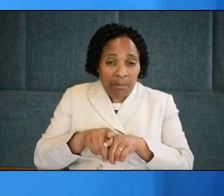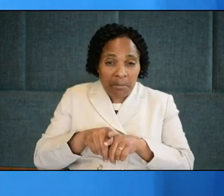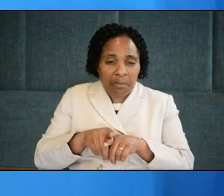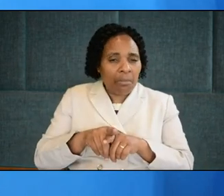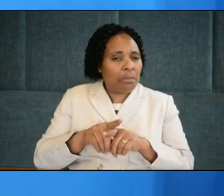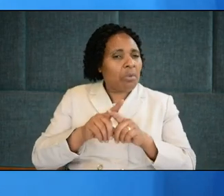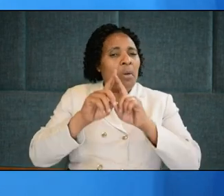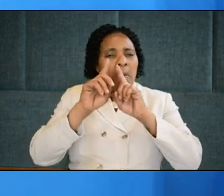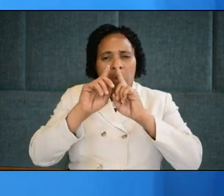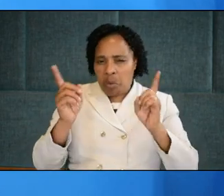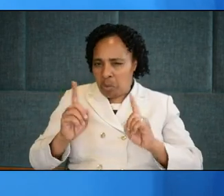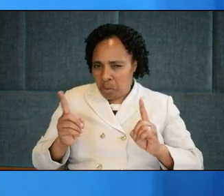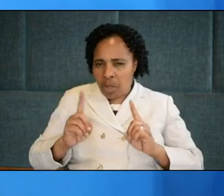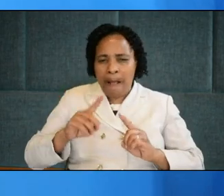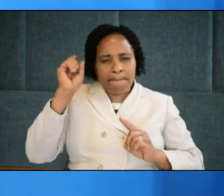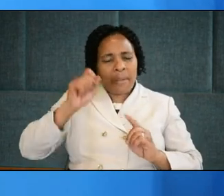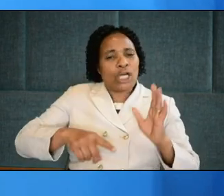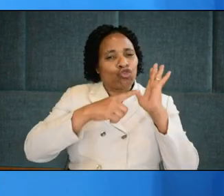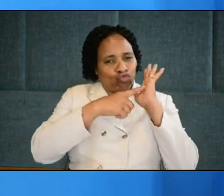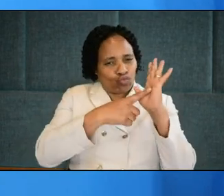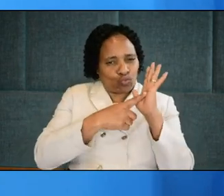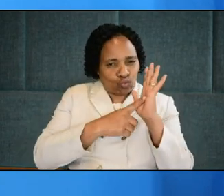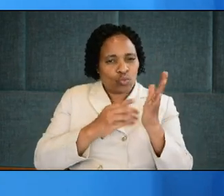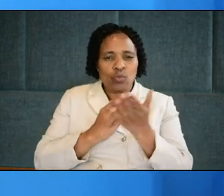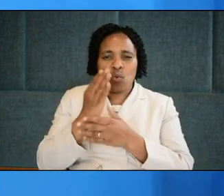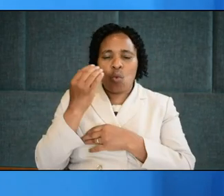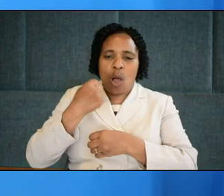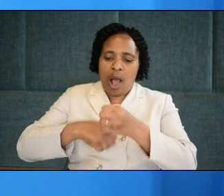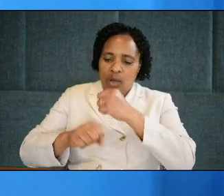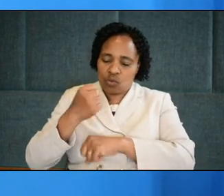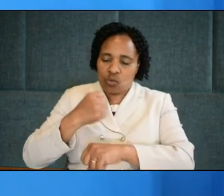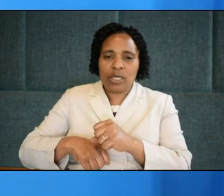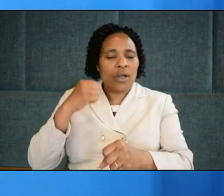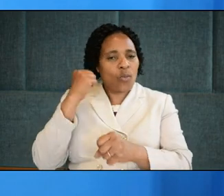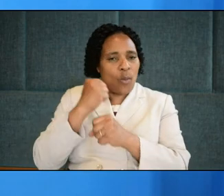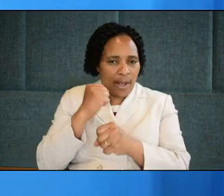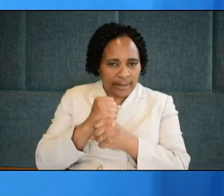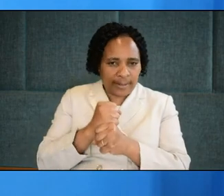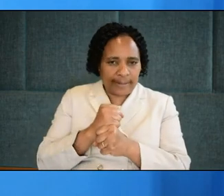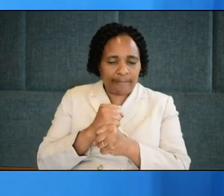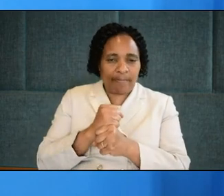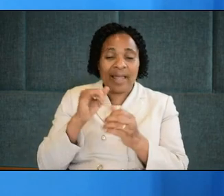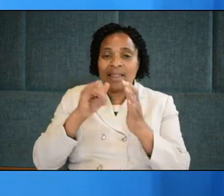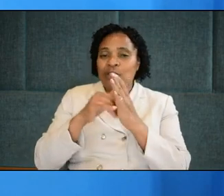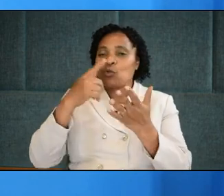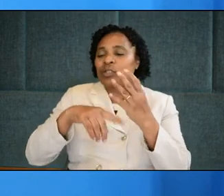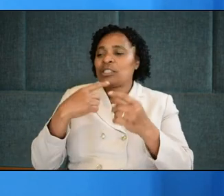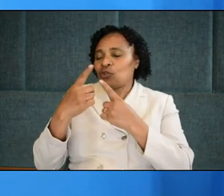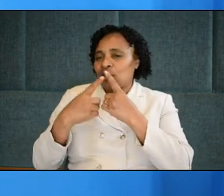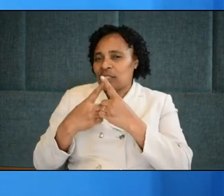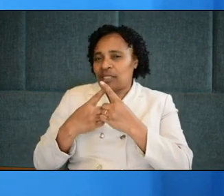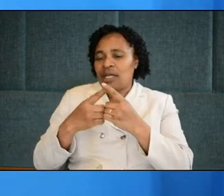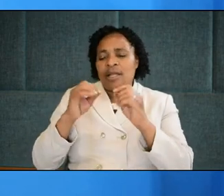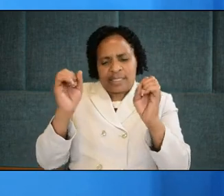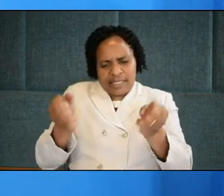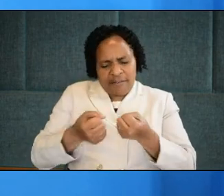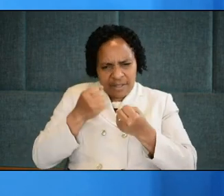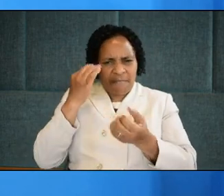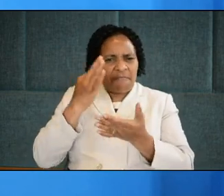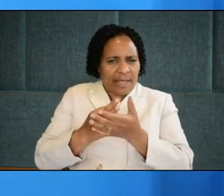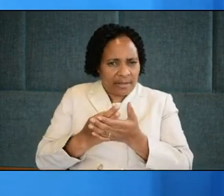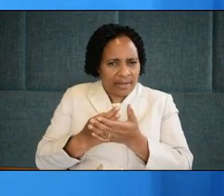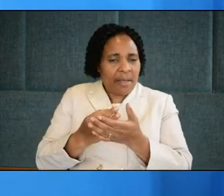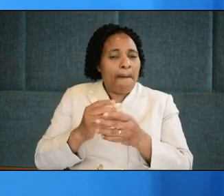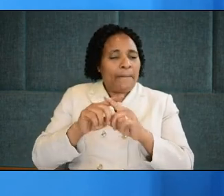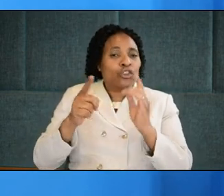show that you're a Christian through your works. So this is what it's trying to insinuate here. Of course, you're saved by faith, but then you